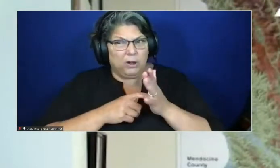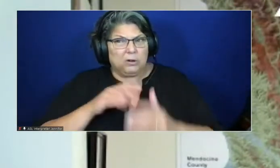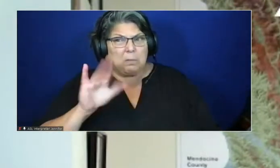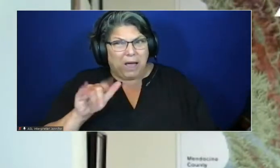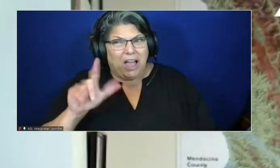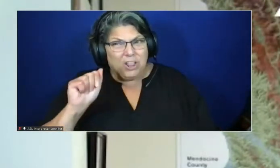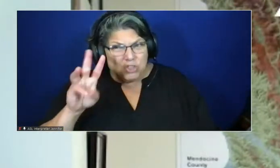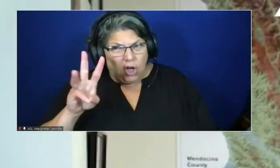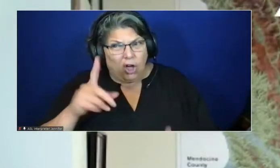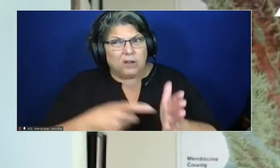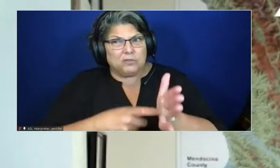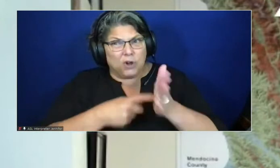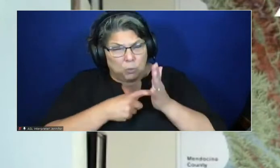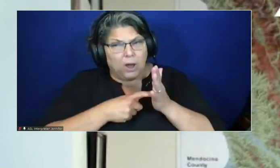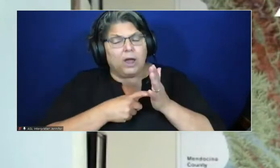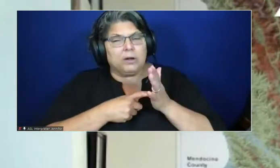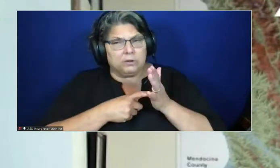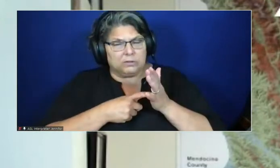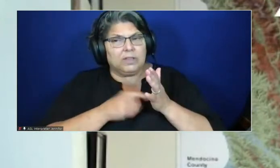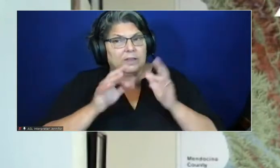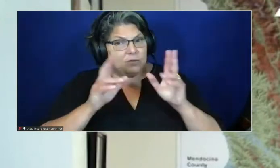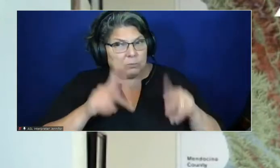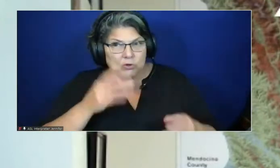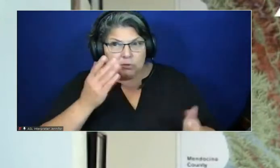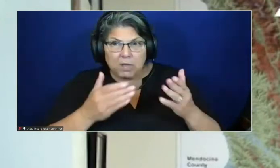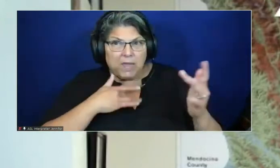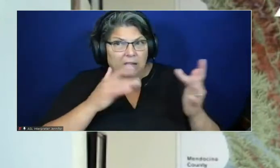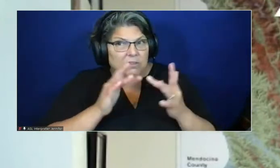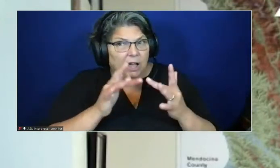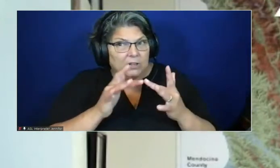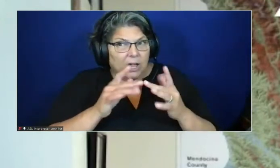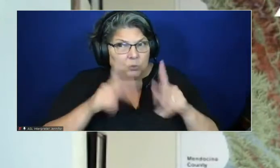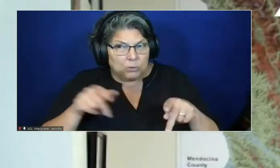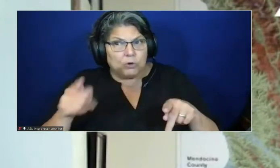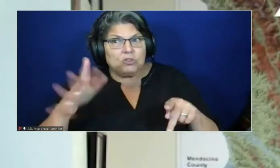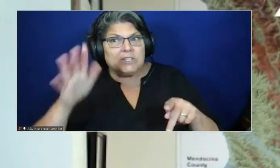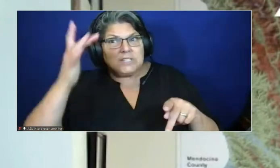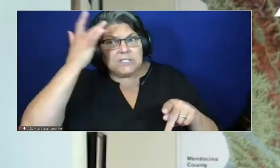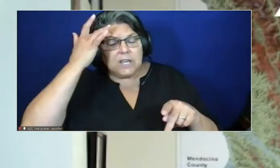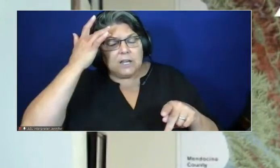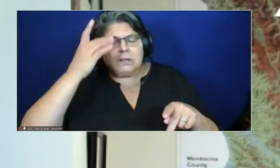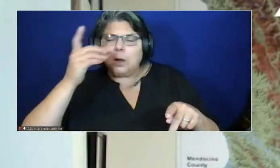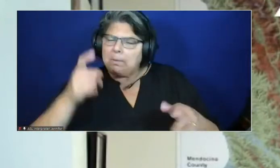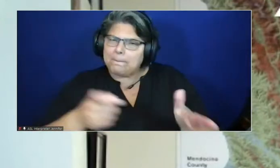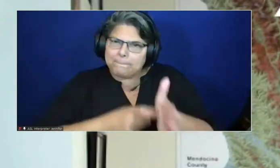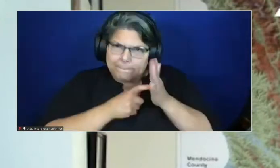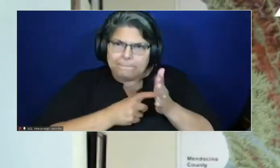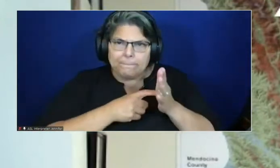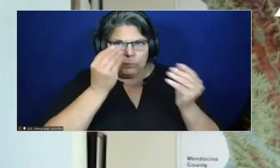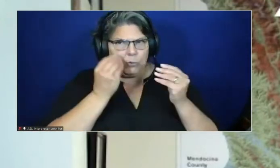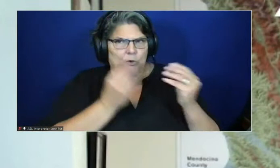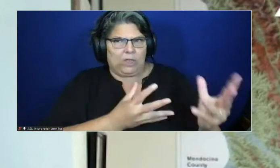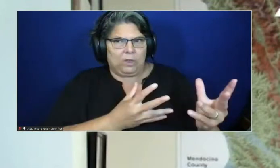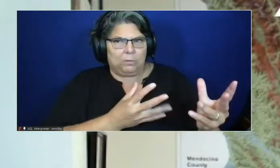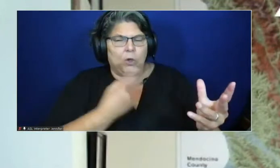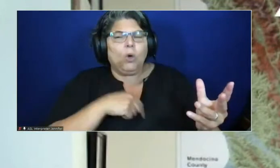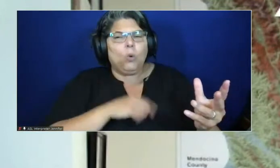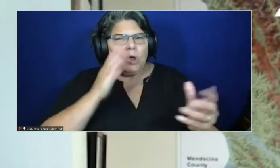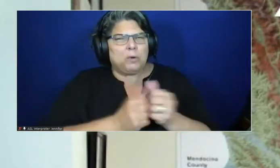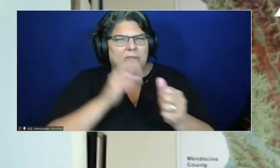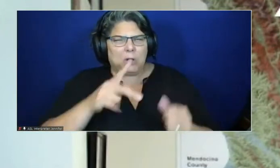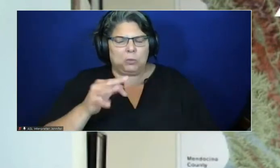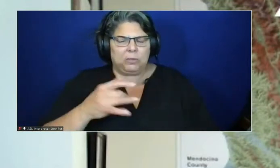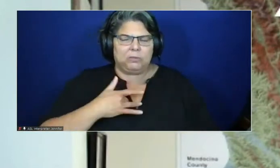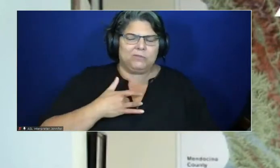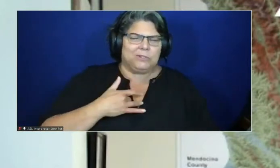have been in contact with a positive case. We will follow up if we can't be